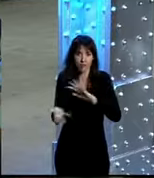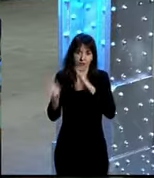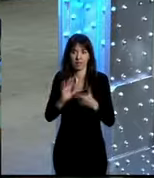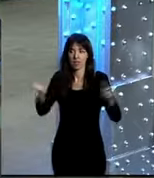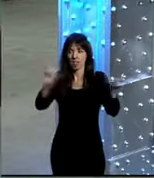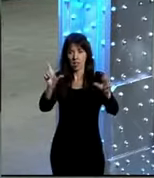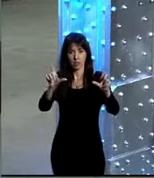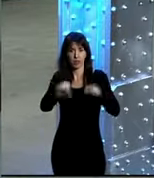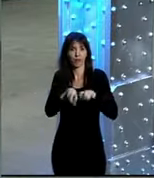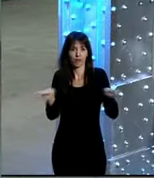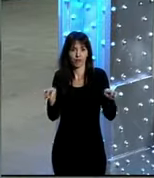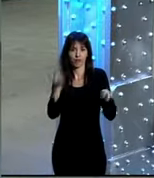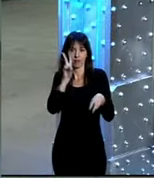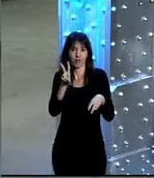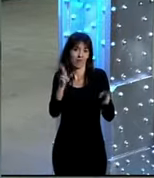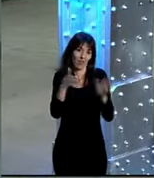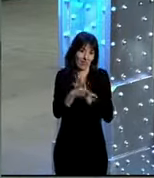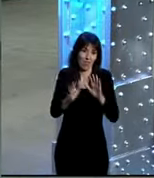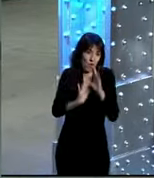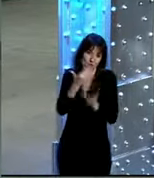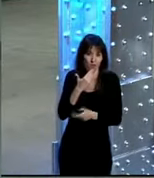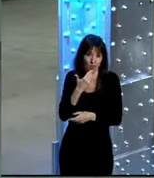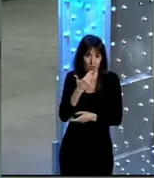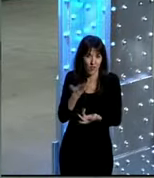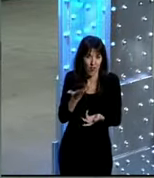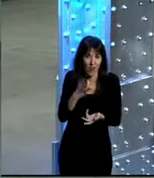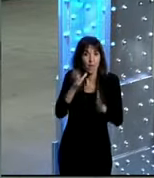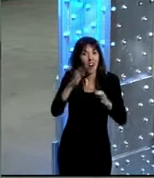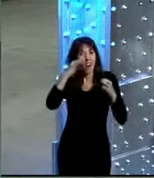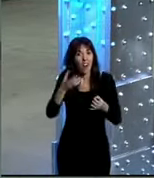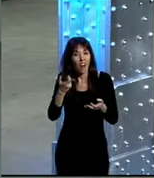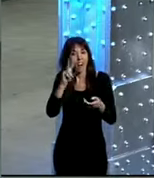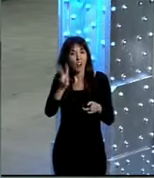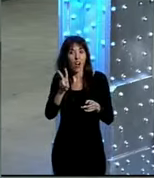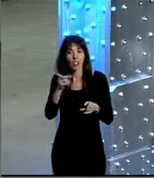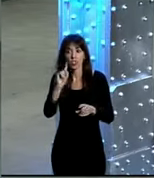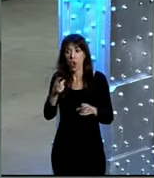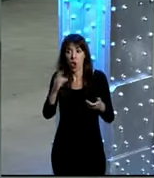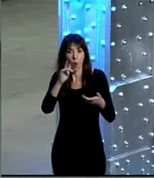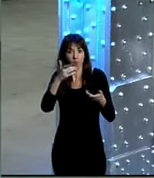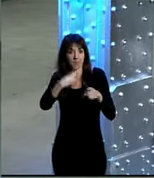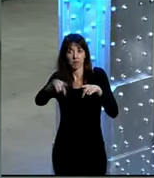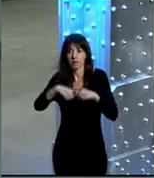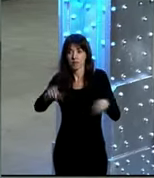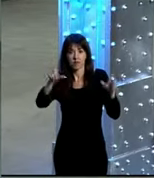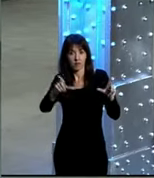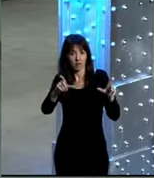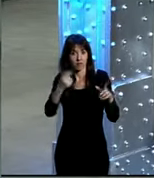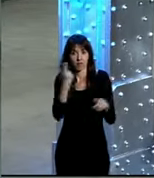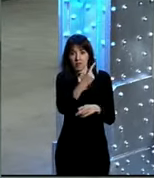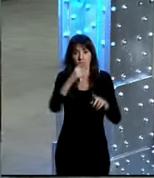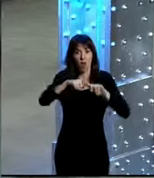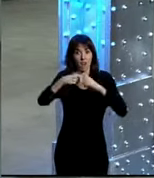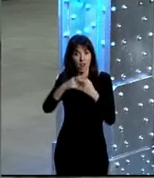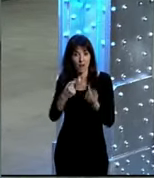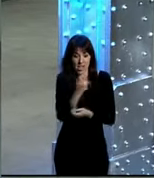fire was there, and it would transform into a TV. It used to be a new fireplace.